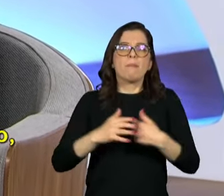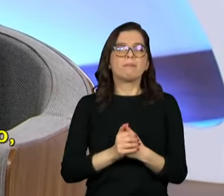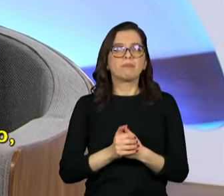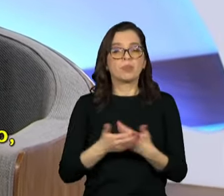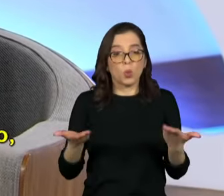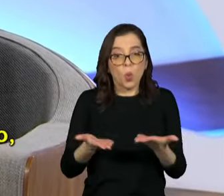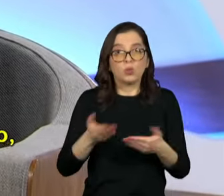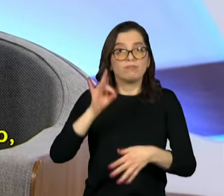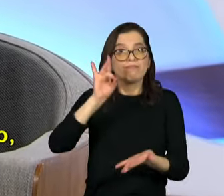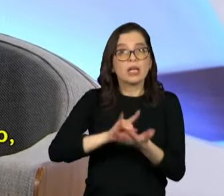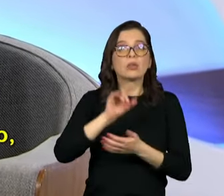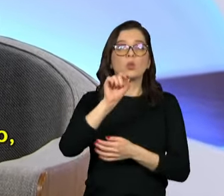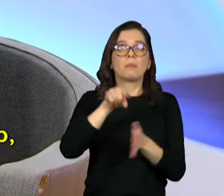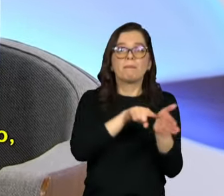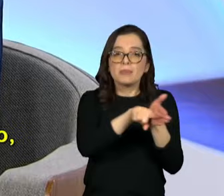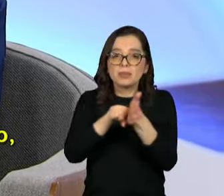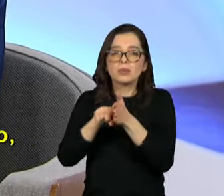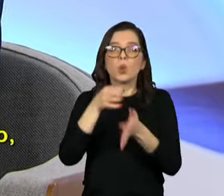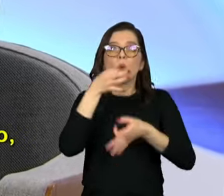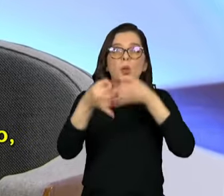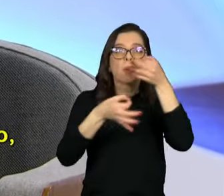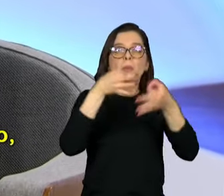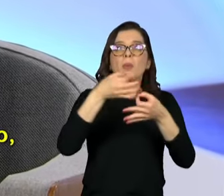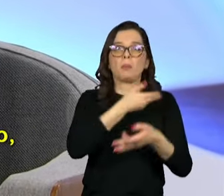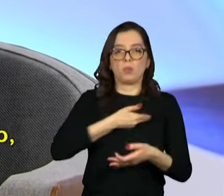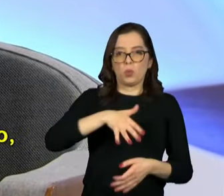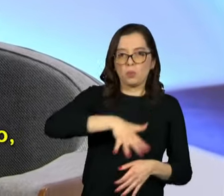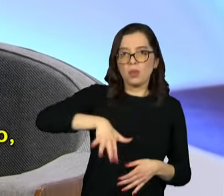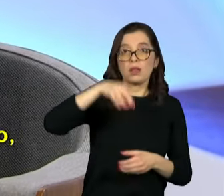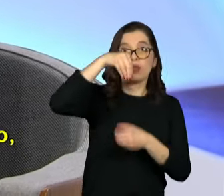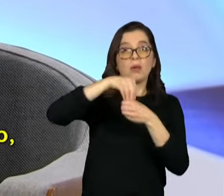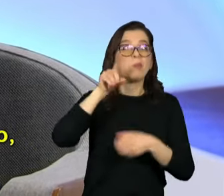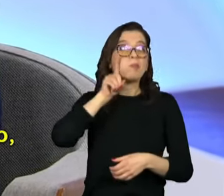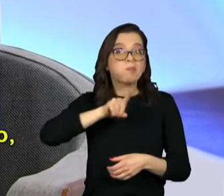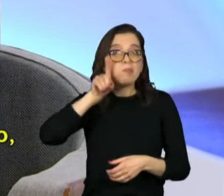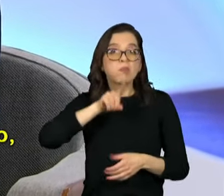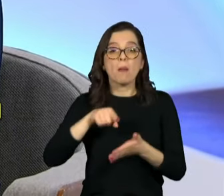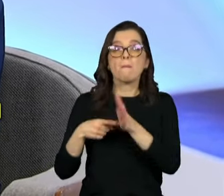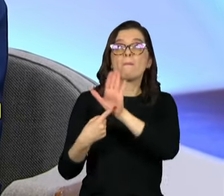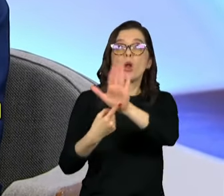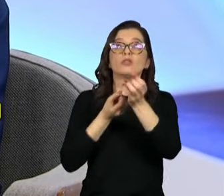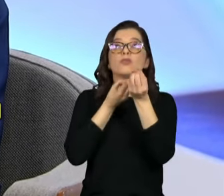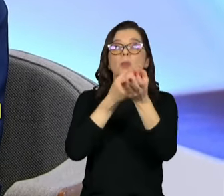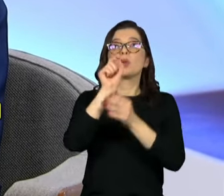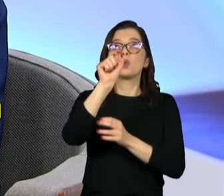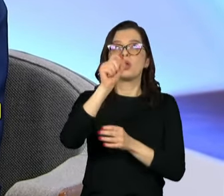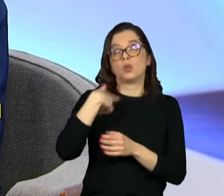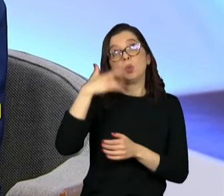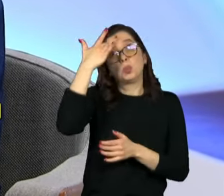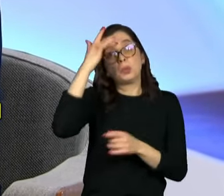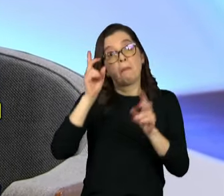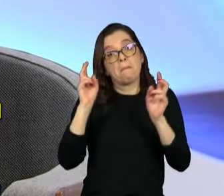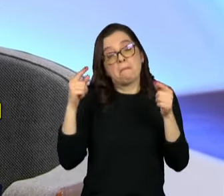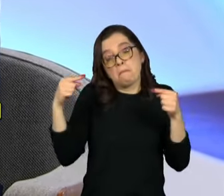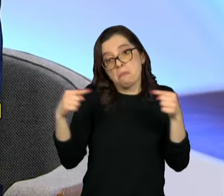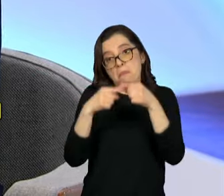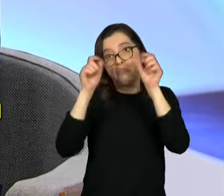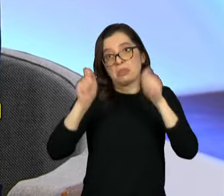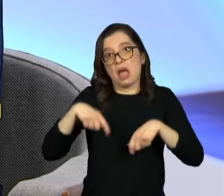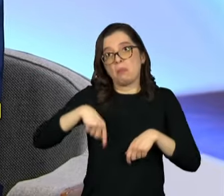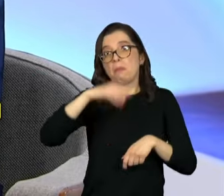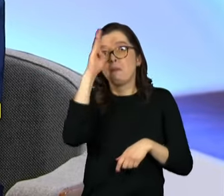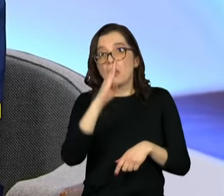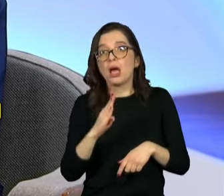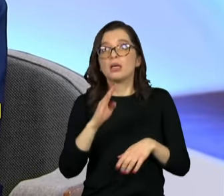today, parents, public opinion surveys in the US have shown this. I don't know if the same is true in Brazil,